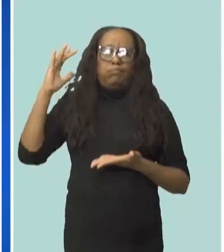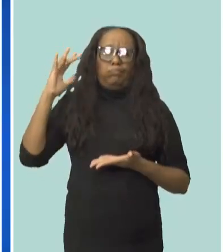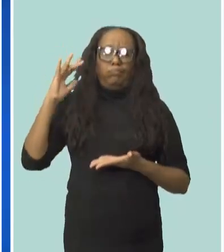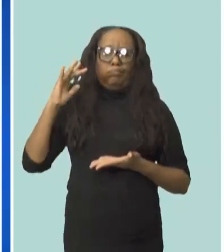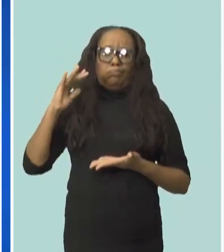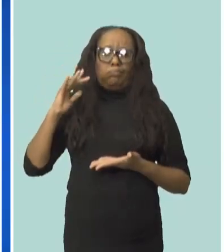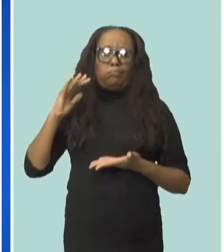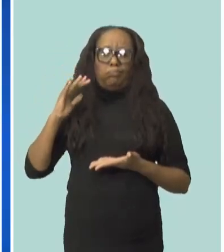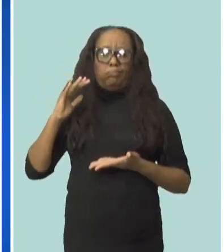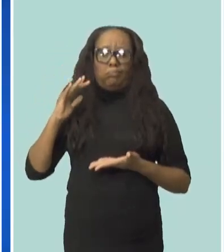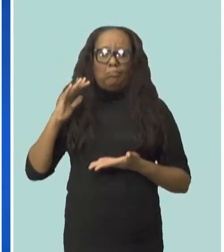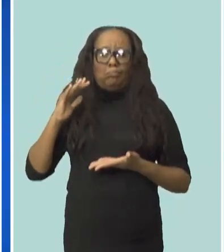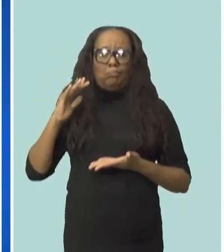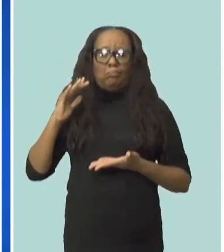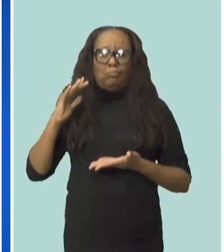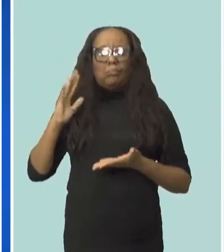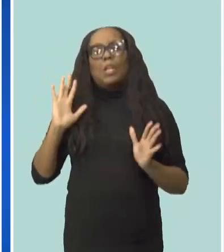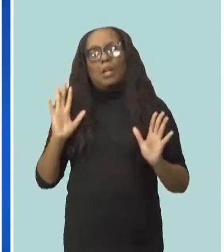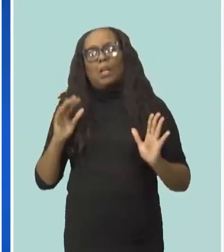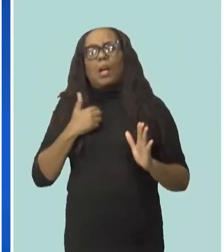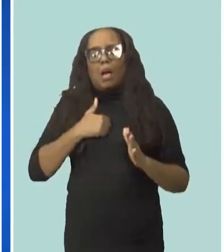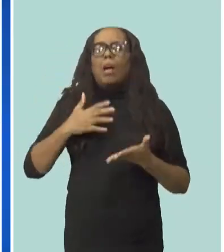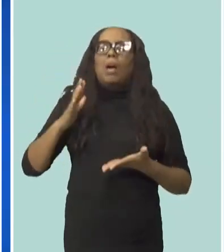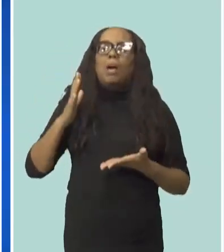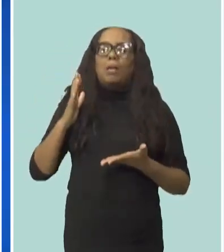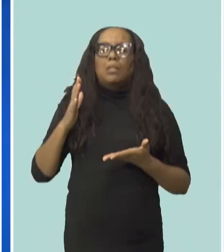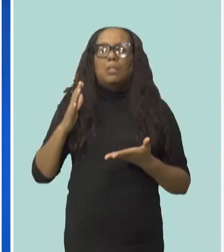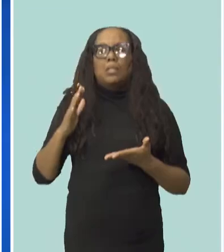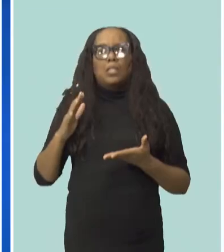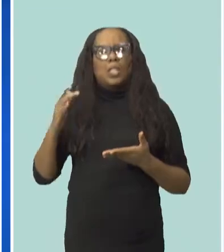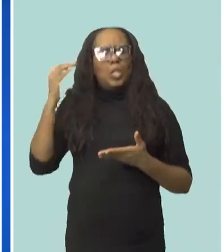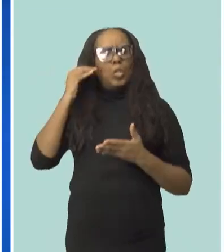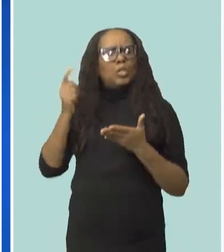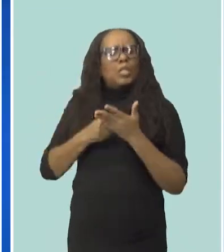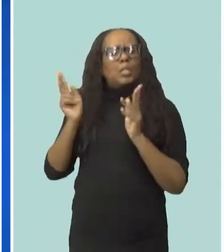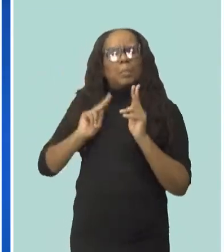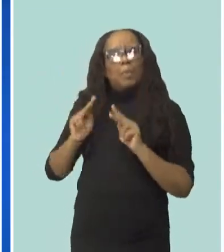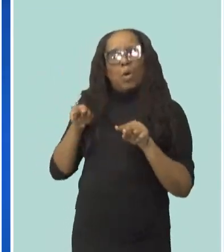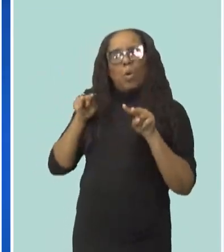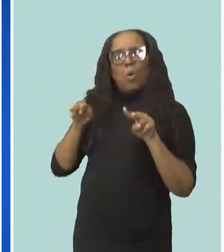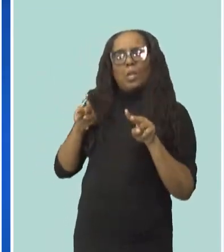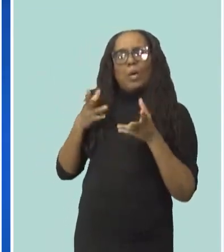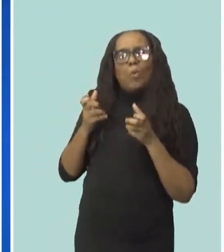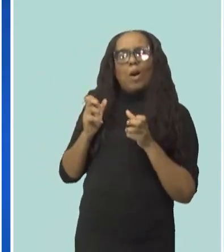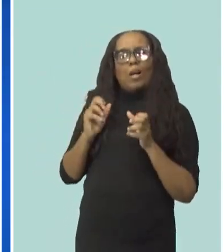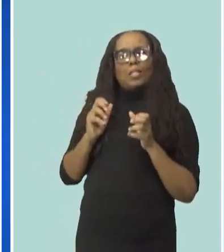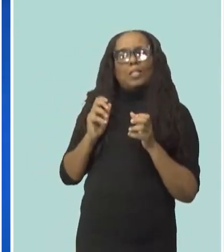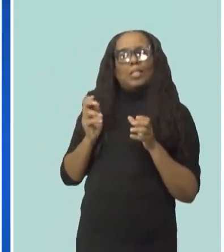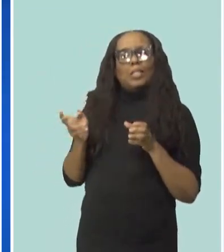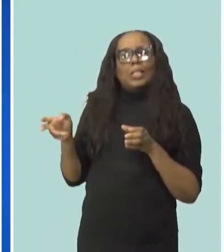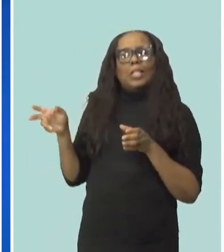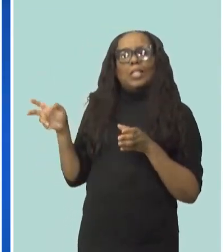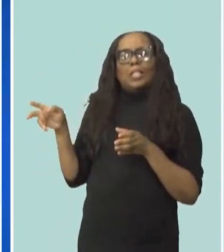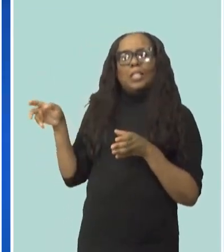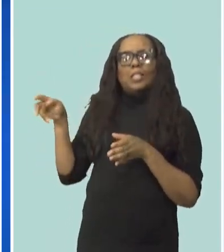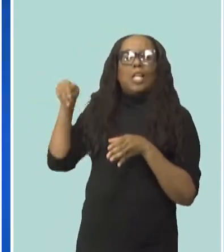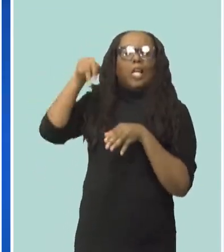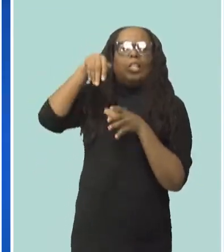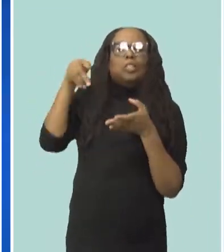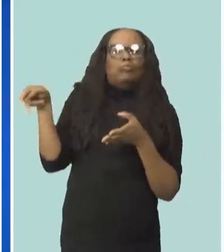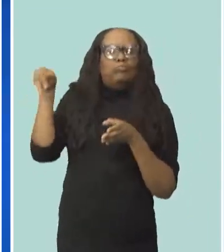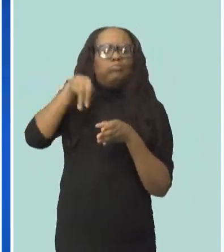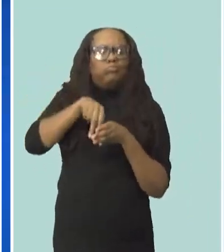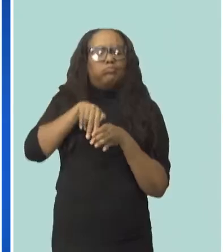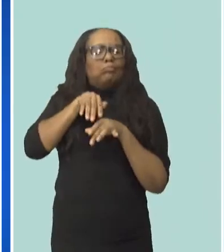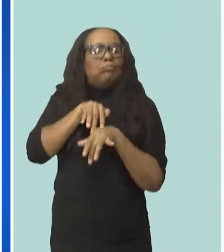entering bands. According to him, this was due to police accompanying bands along the route. He says bands are hoping for the same experience tomorrow